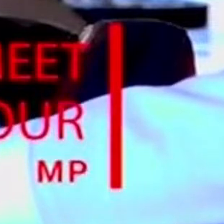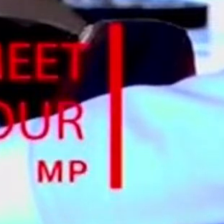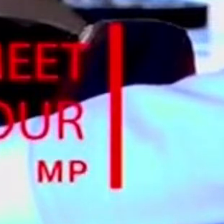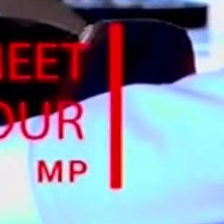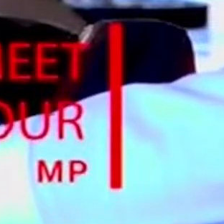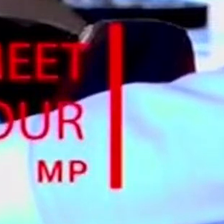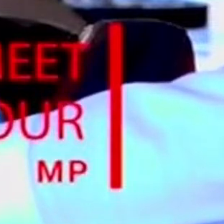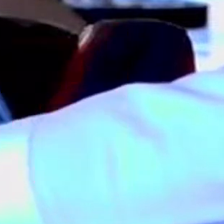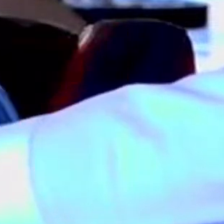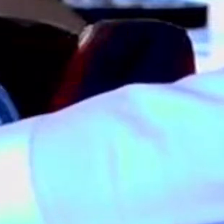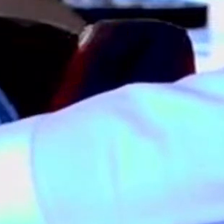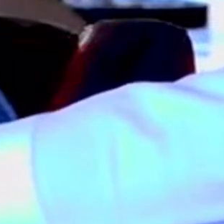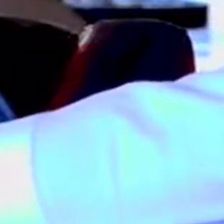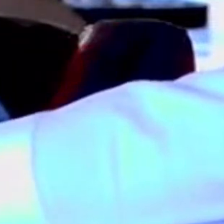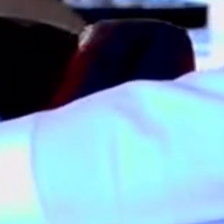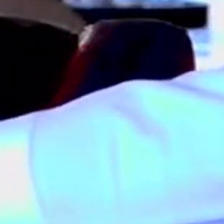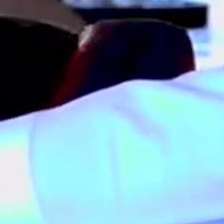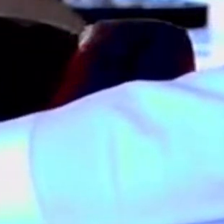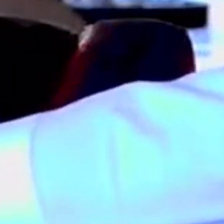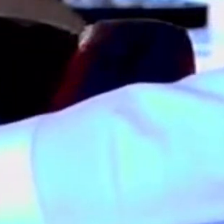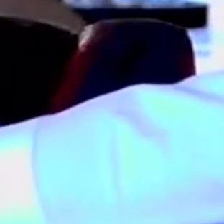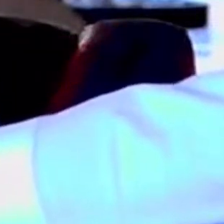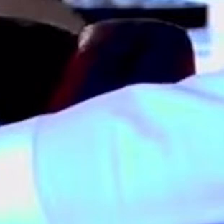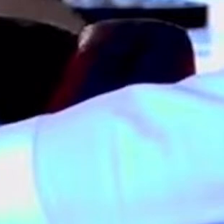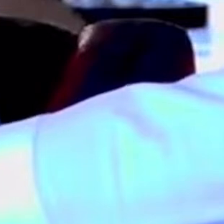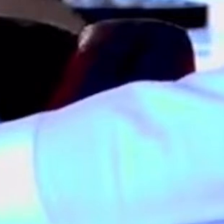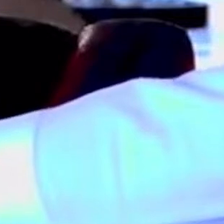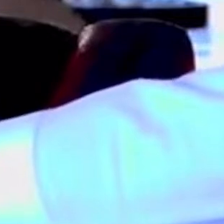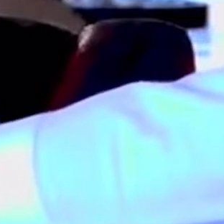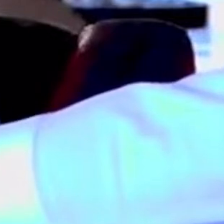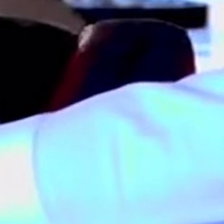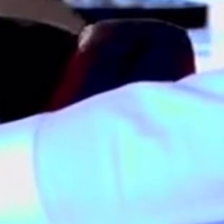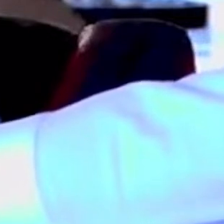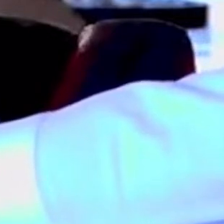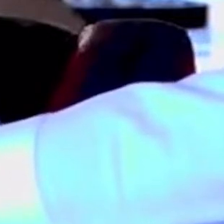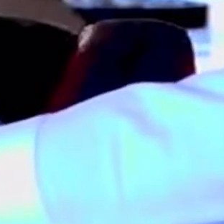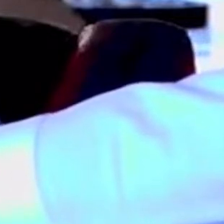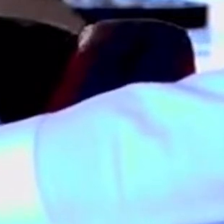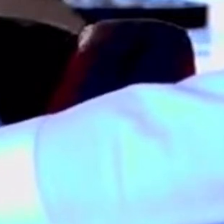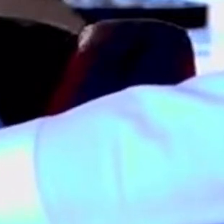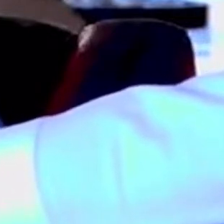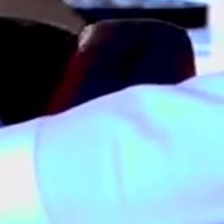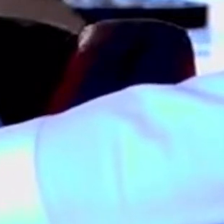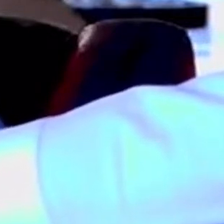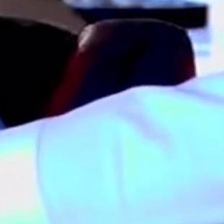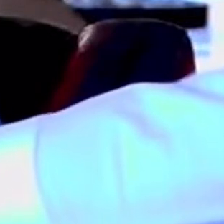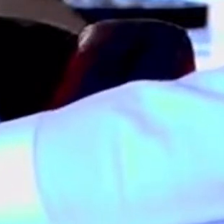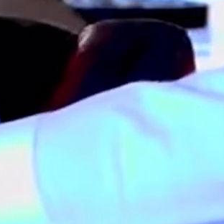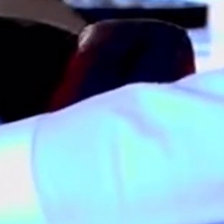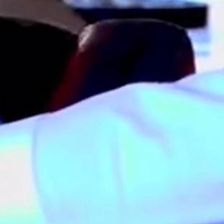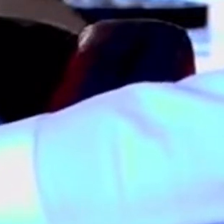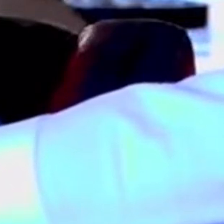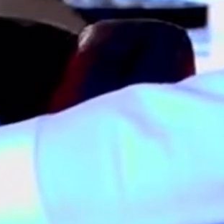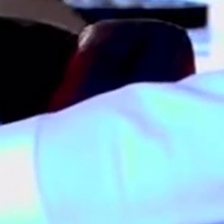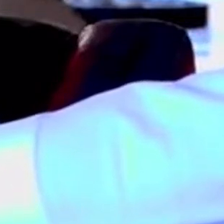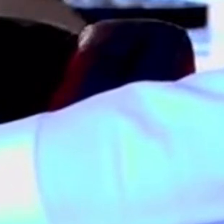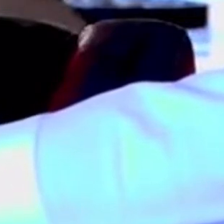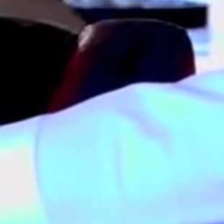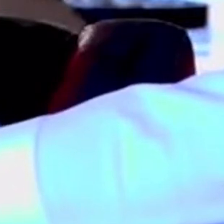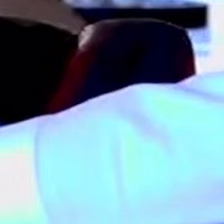Mpika Central, we had Mfue, we also had Kanchibia. Right now, the whole district is one constituency. Yeah,